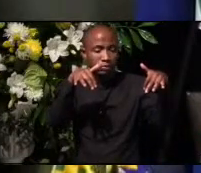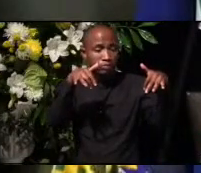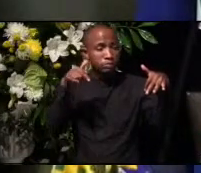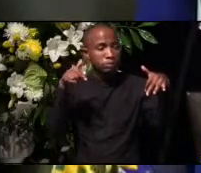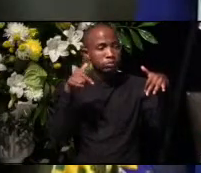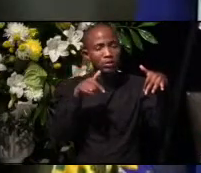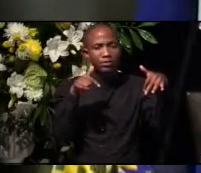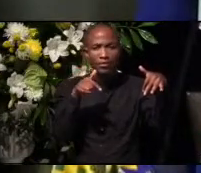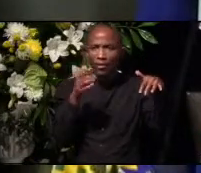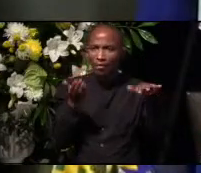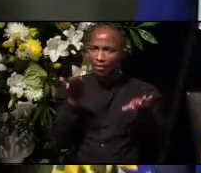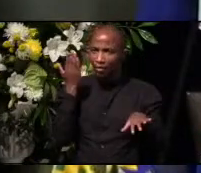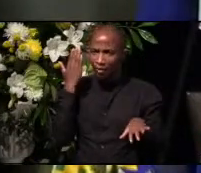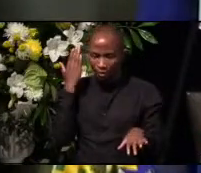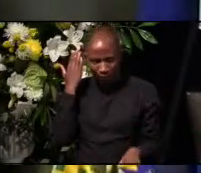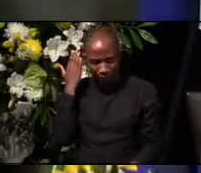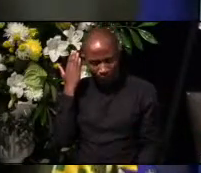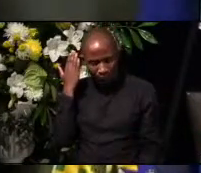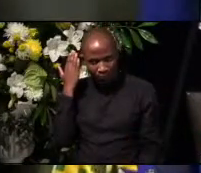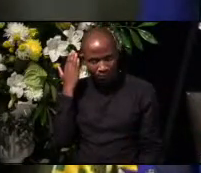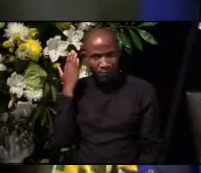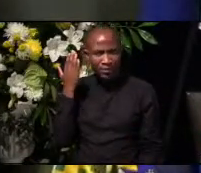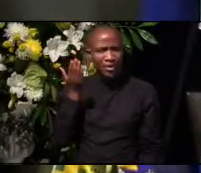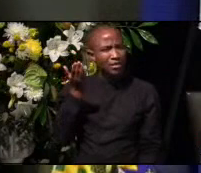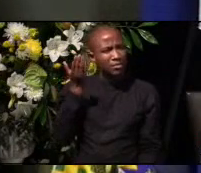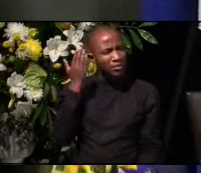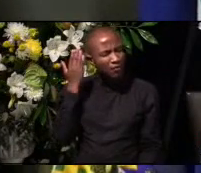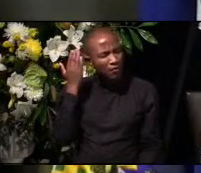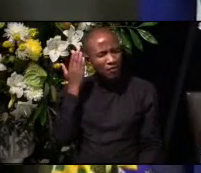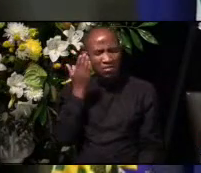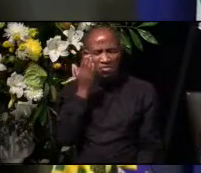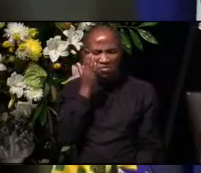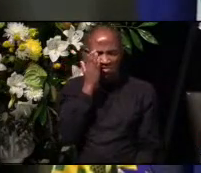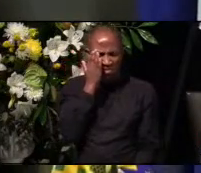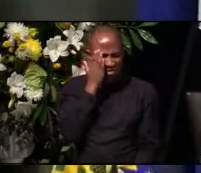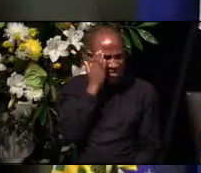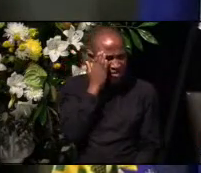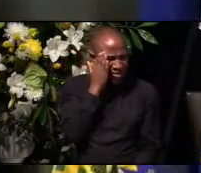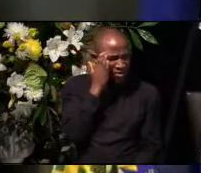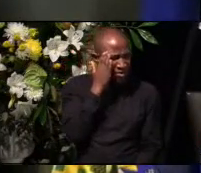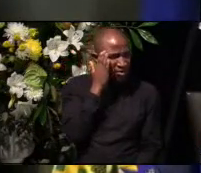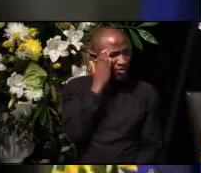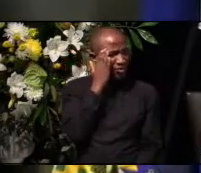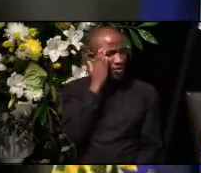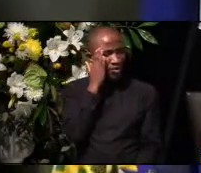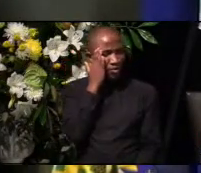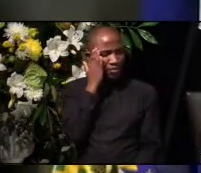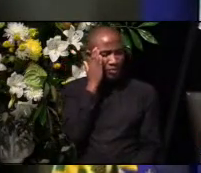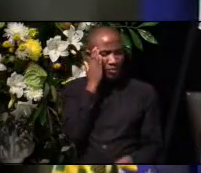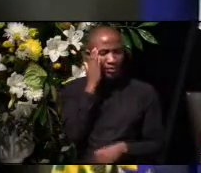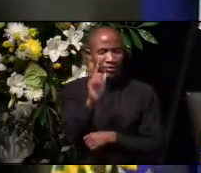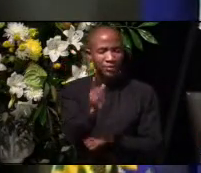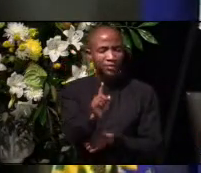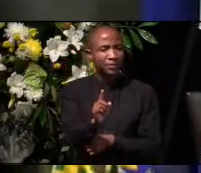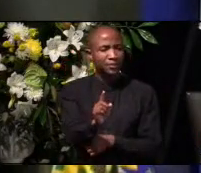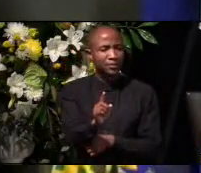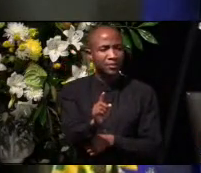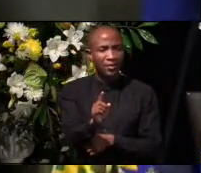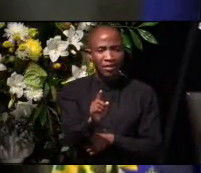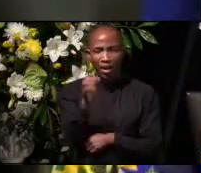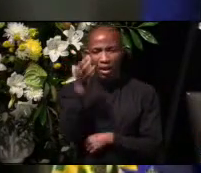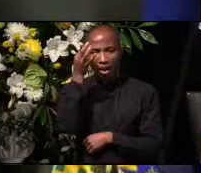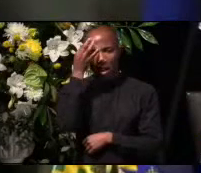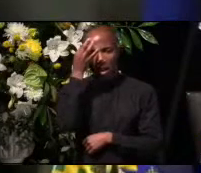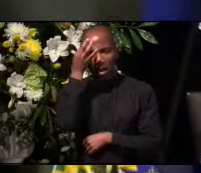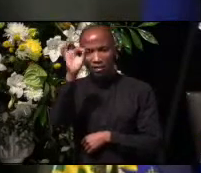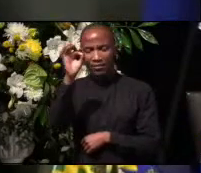in the past we have become useless to the symbiotic relationship between one government